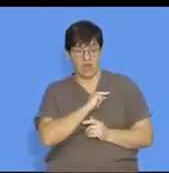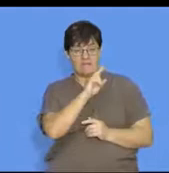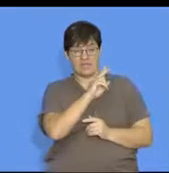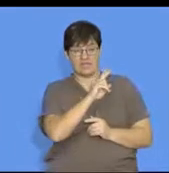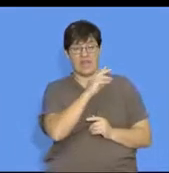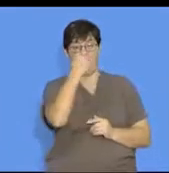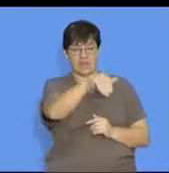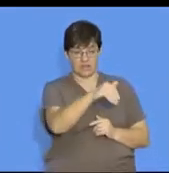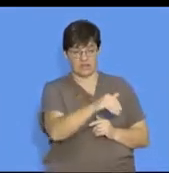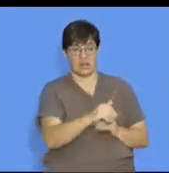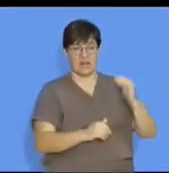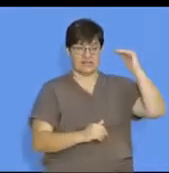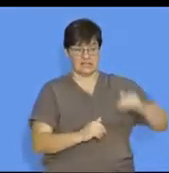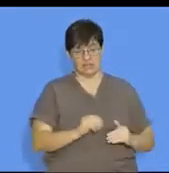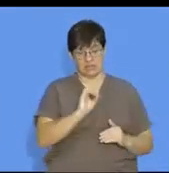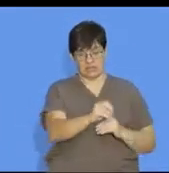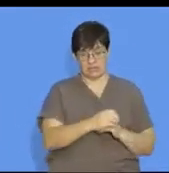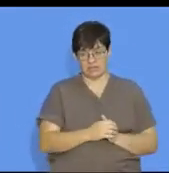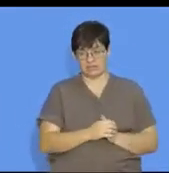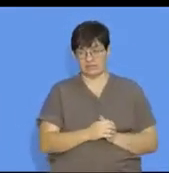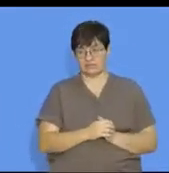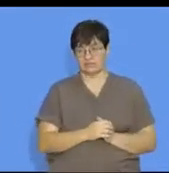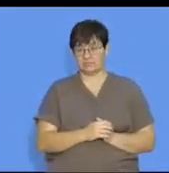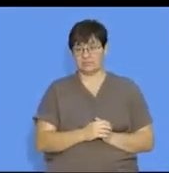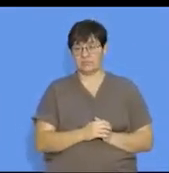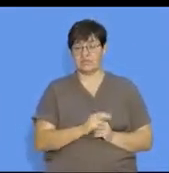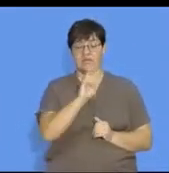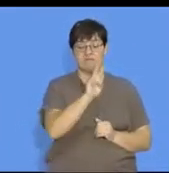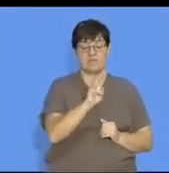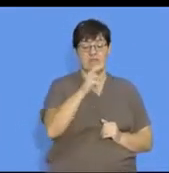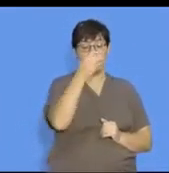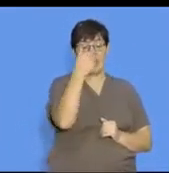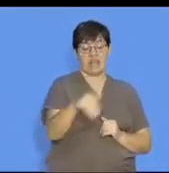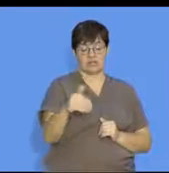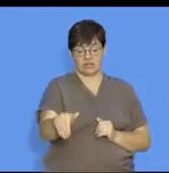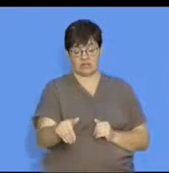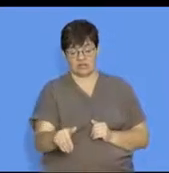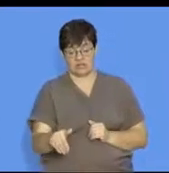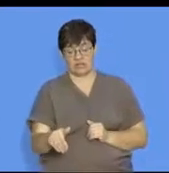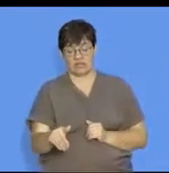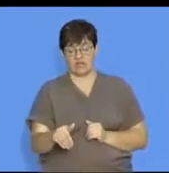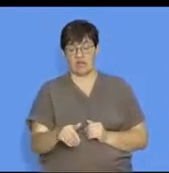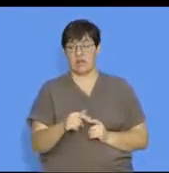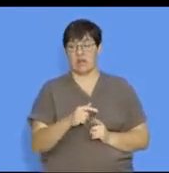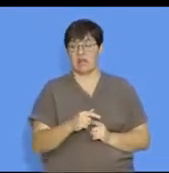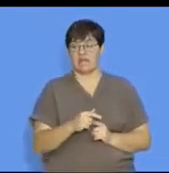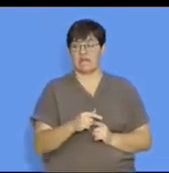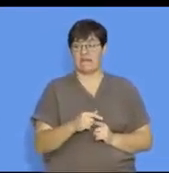external was decreasing, right? So there's a very important relationship between V external